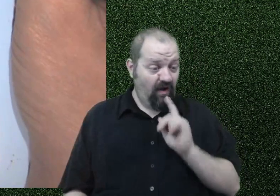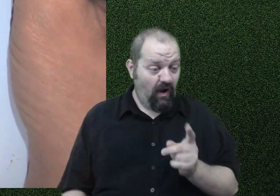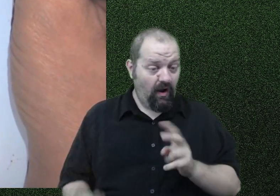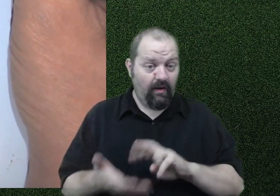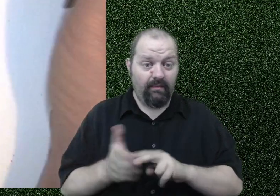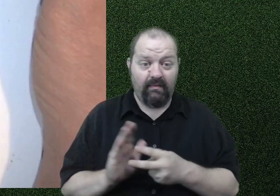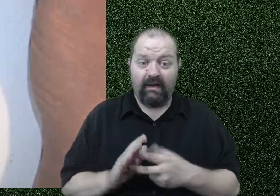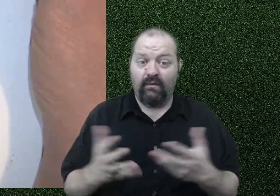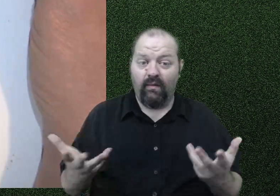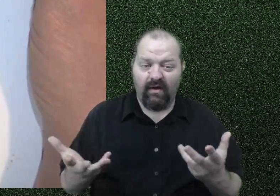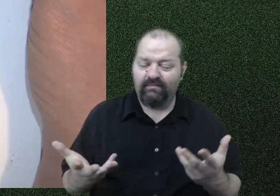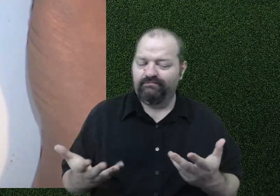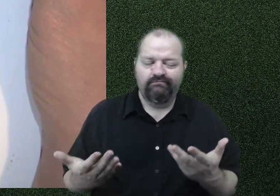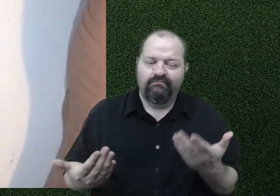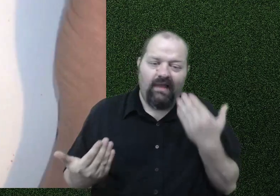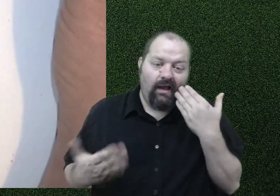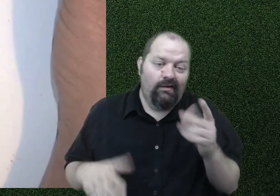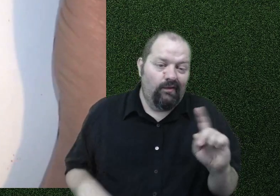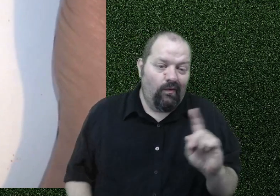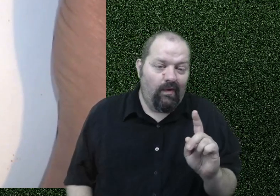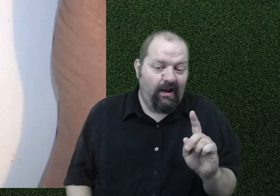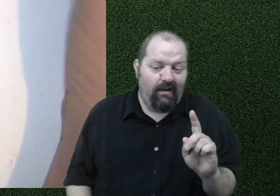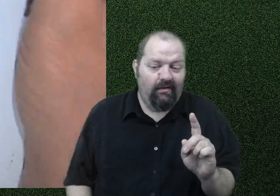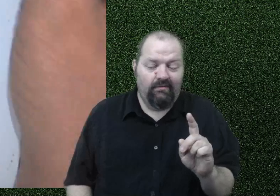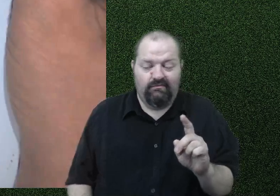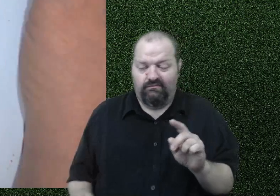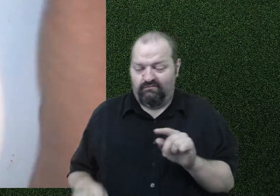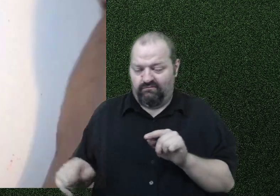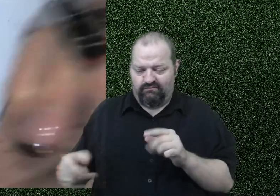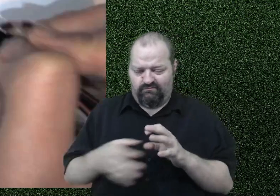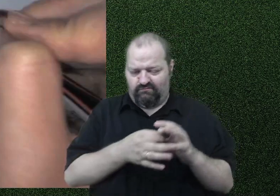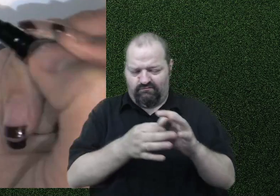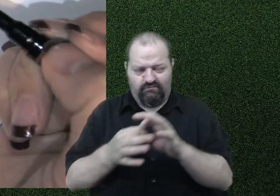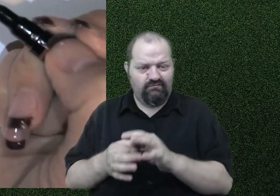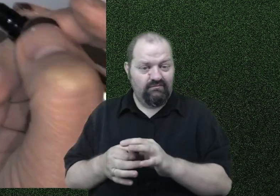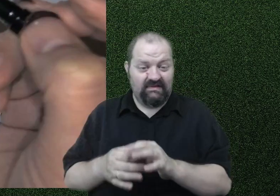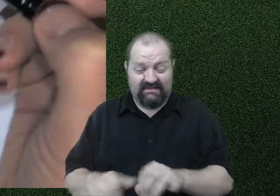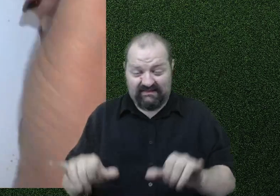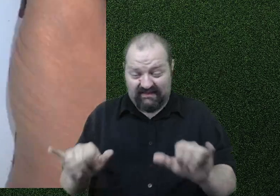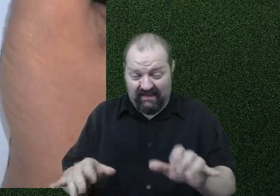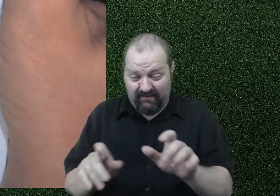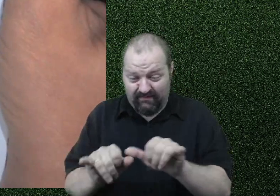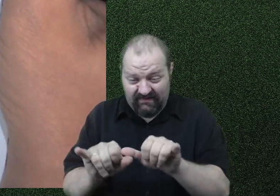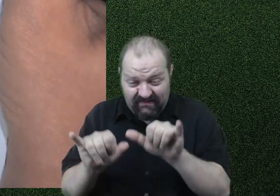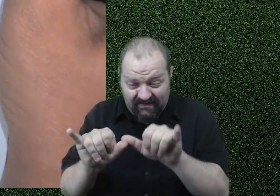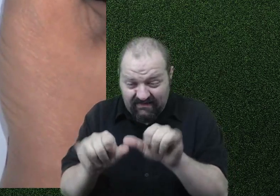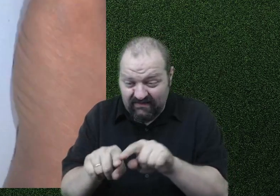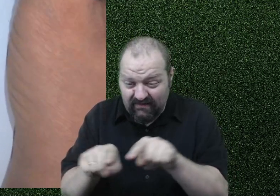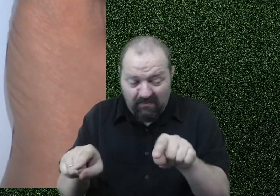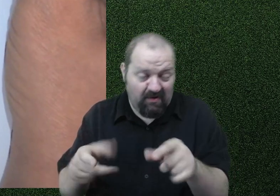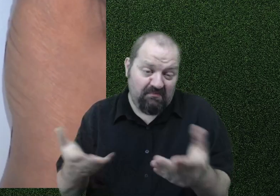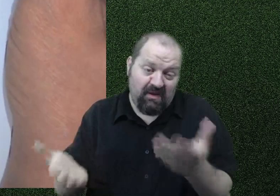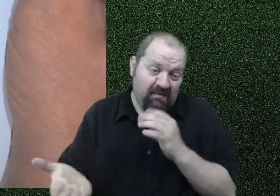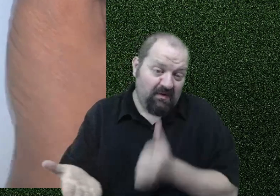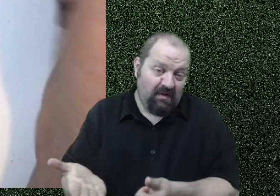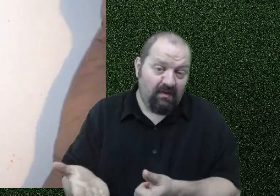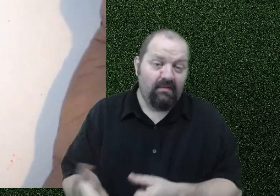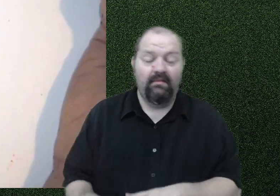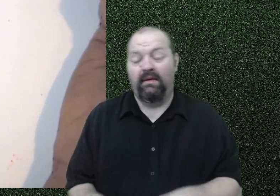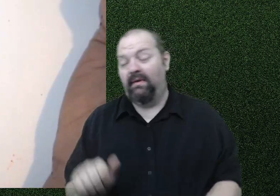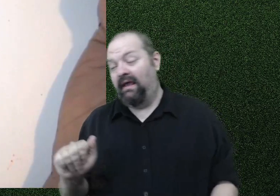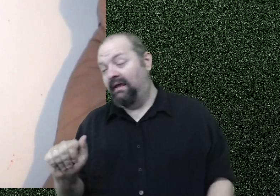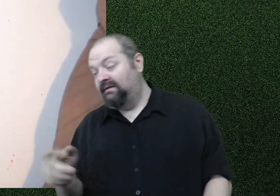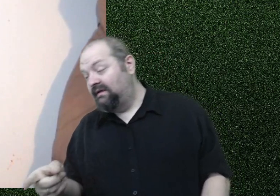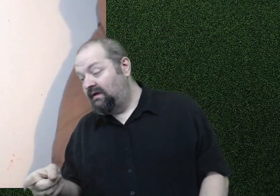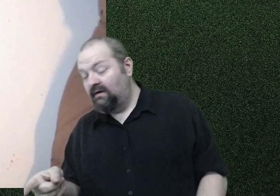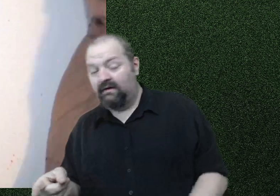line, I don't know where they are relative to each other. They're not necessarily the same distance apart, but maybe A is over here and B is over